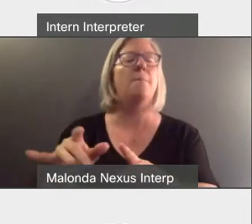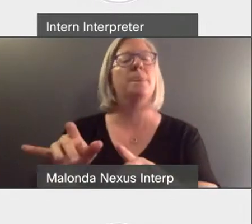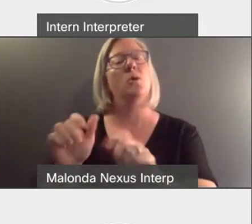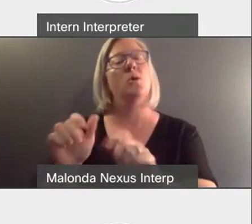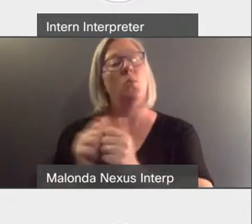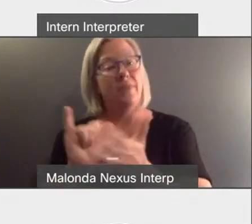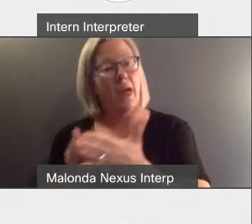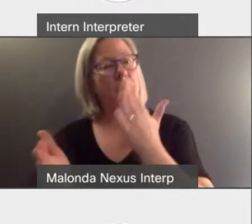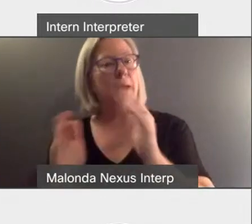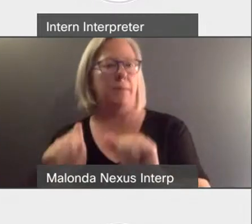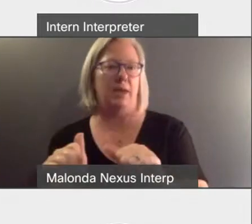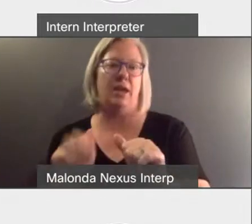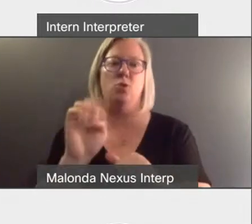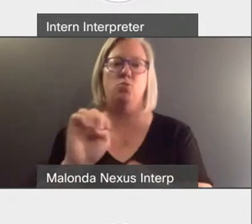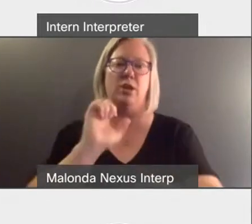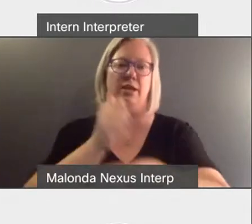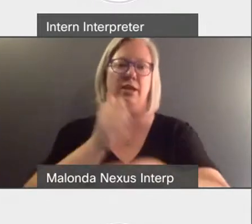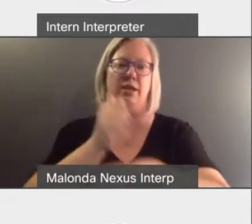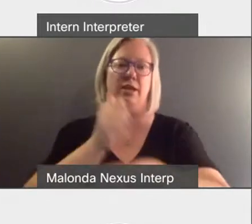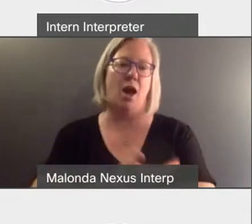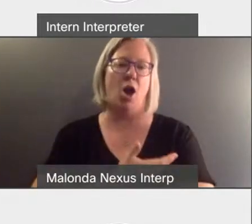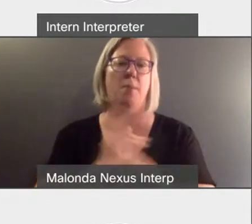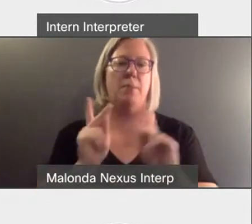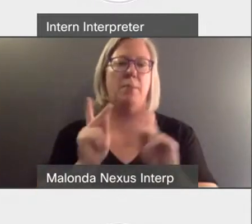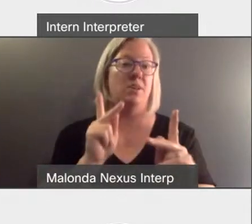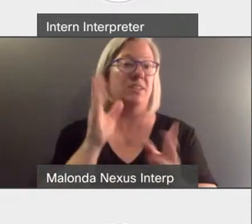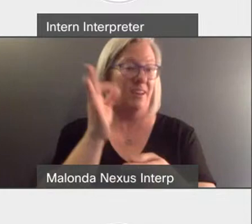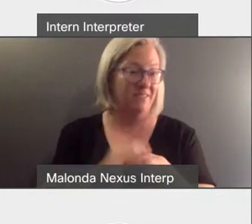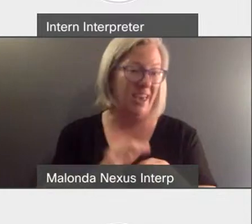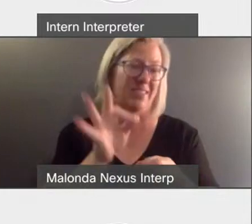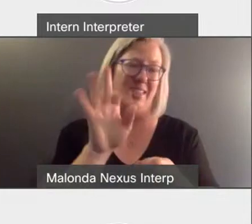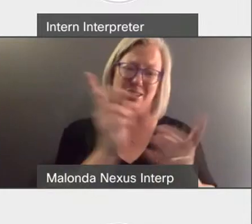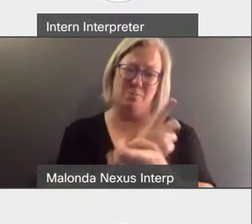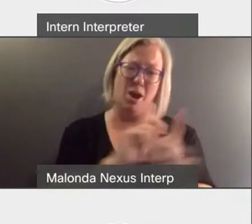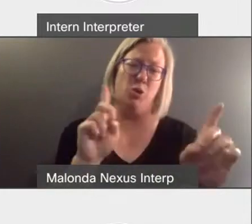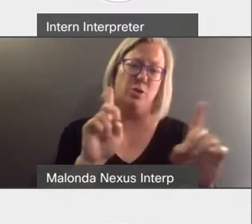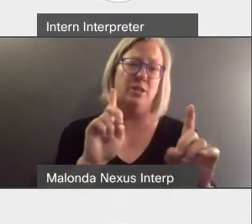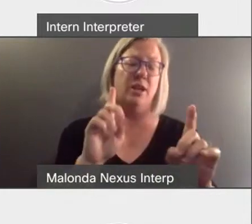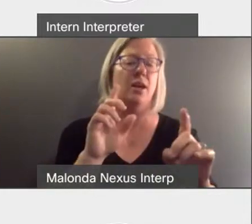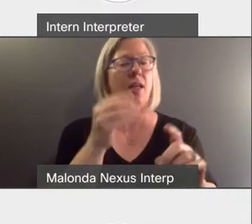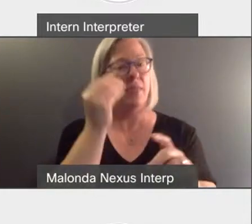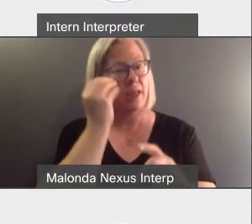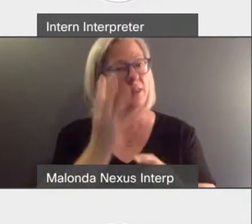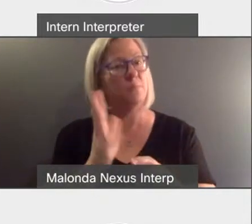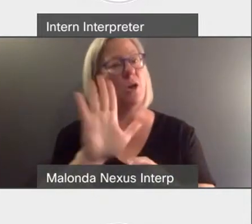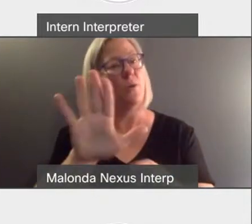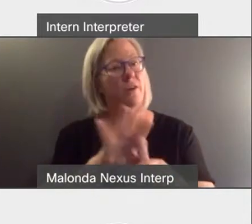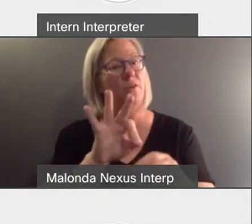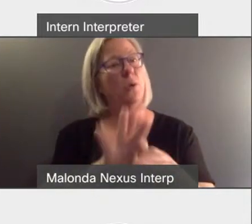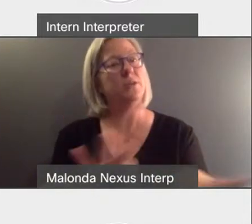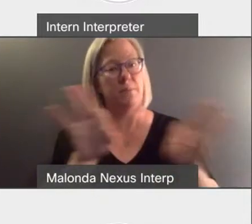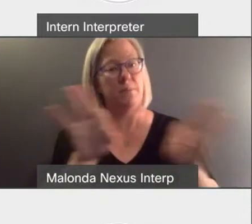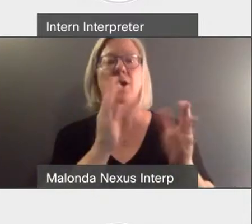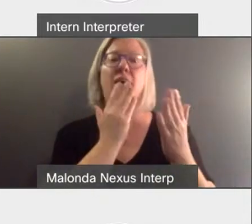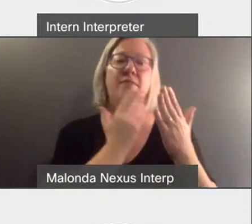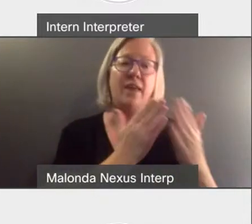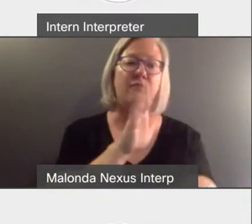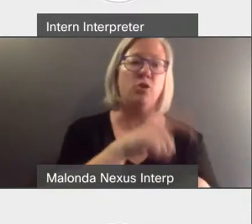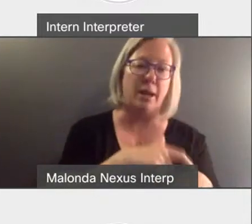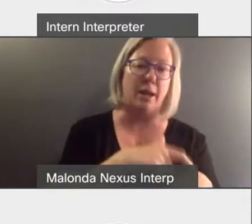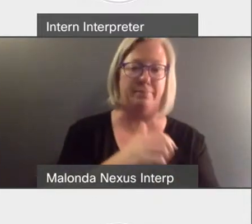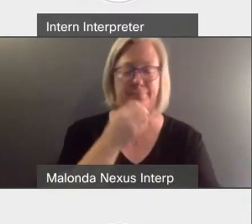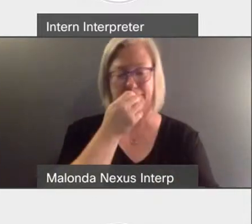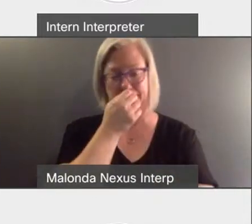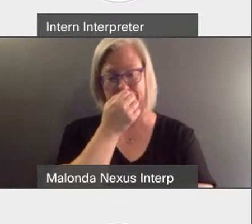the public's faith in our democracy and assure them that their votes do matter. Thank you for your time and attention this evening.